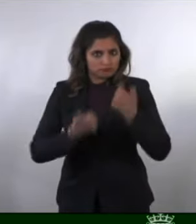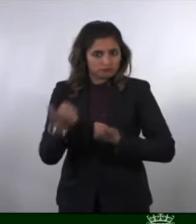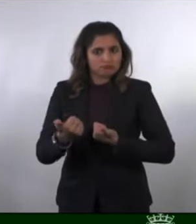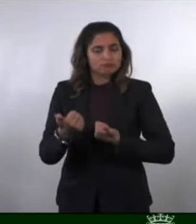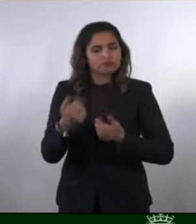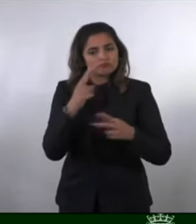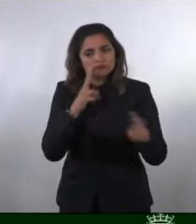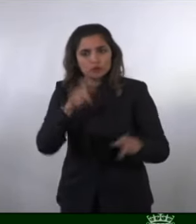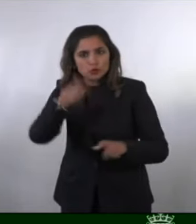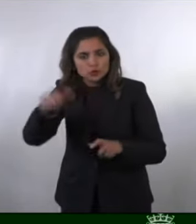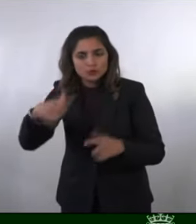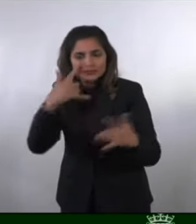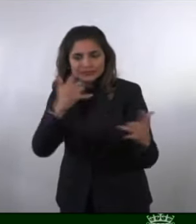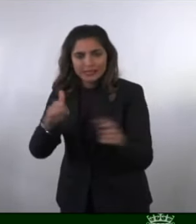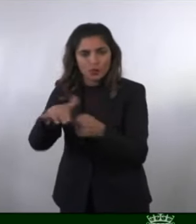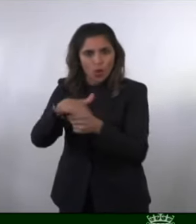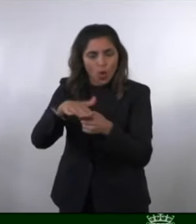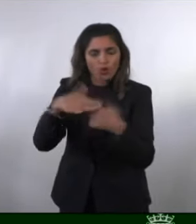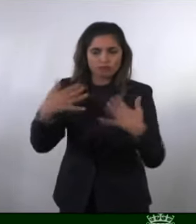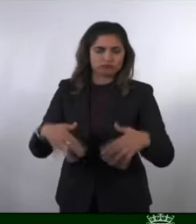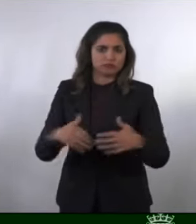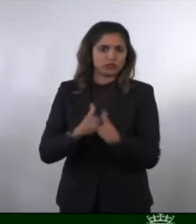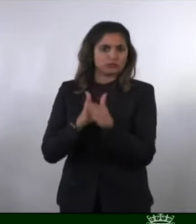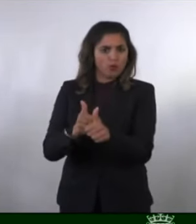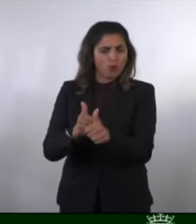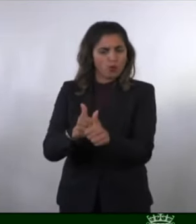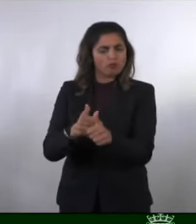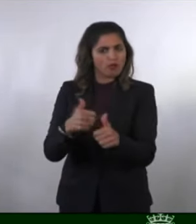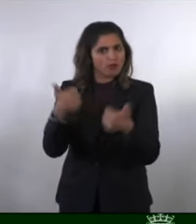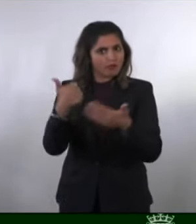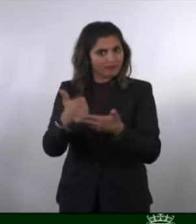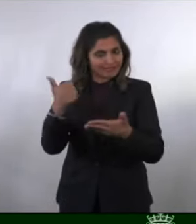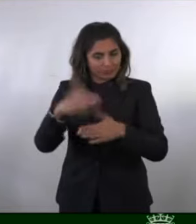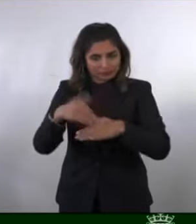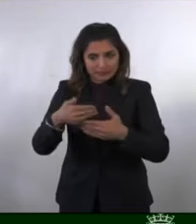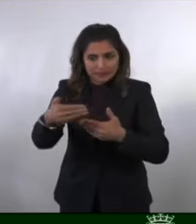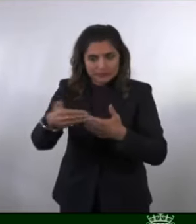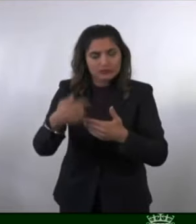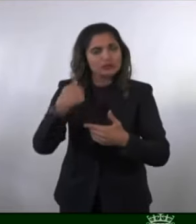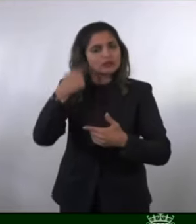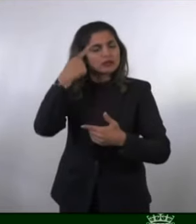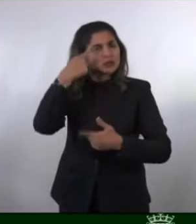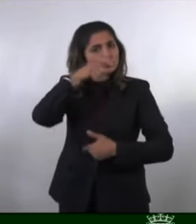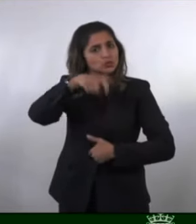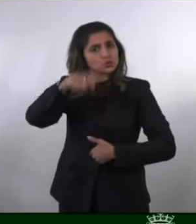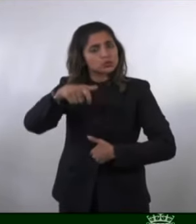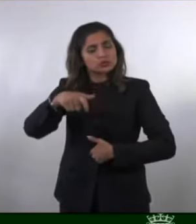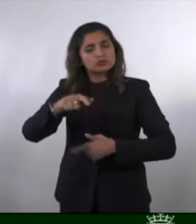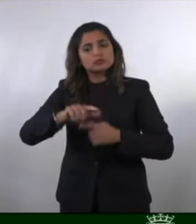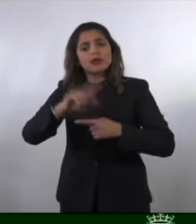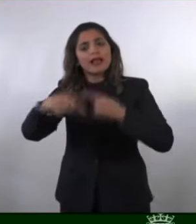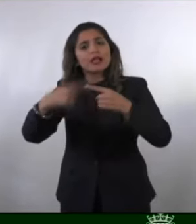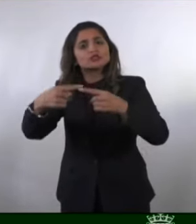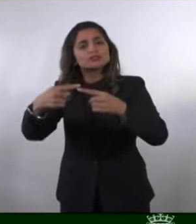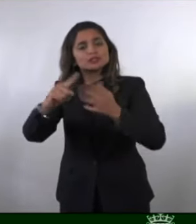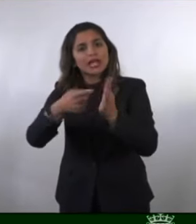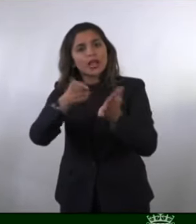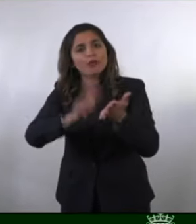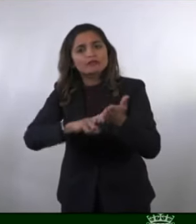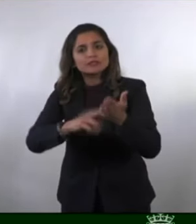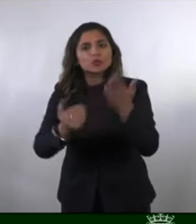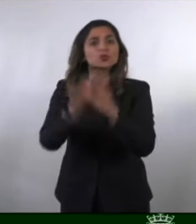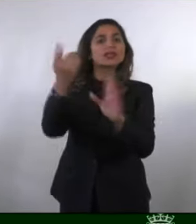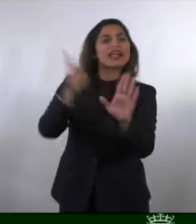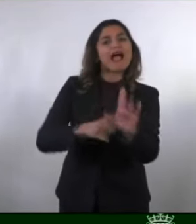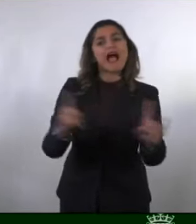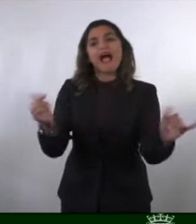facilitate this. But a gap remains in the new year. We need to ensure where students must return to university can do so safely, as well